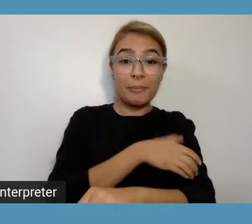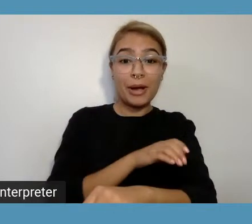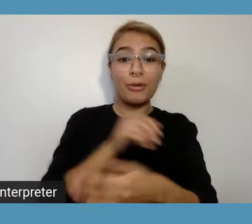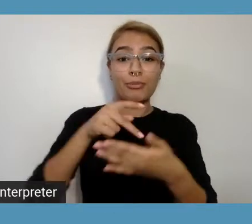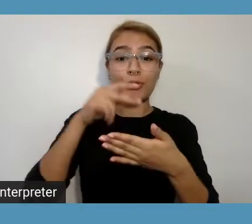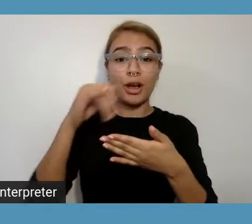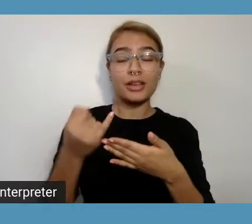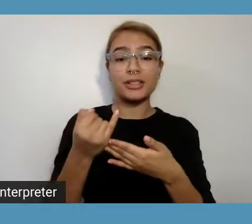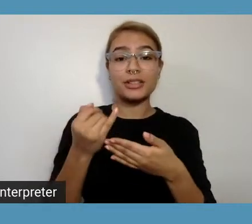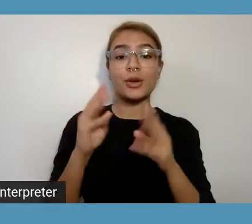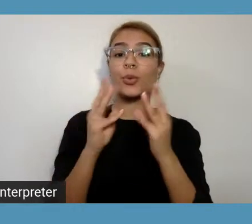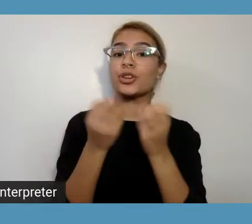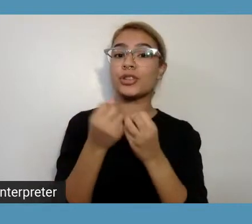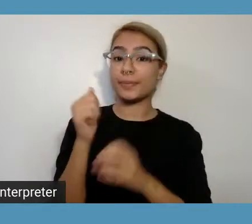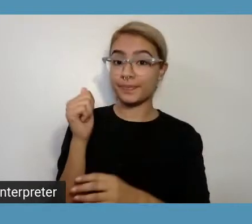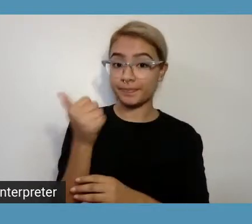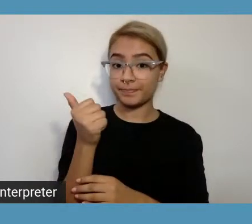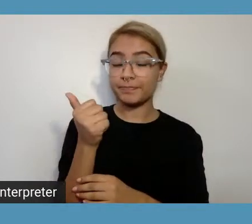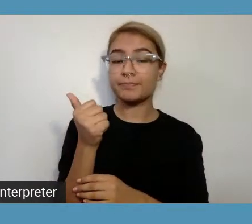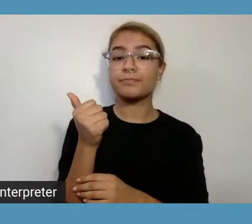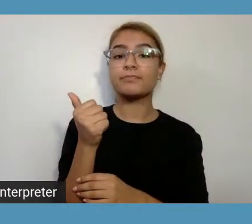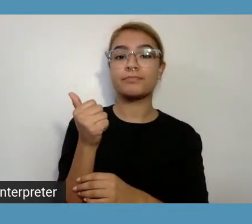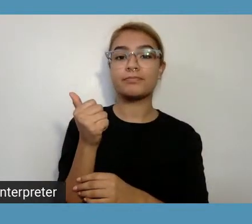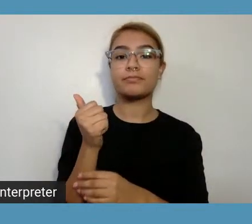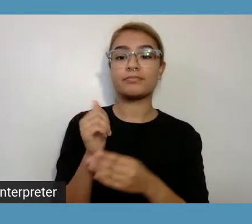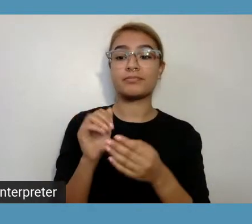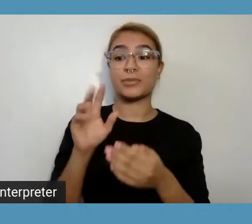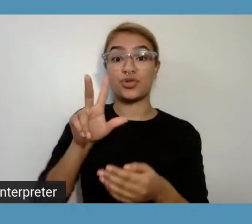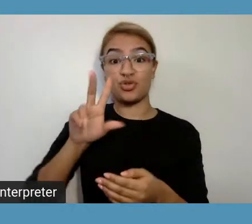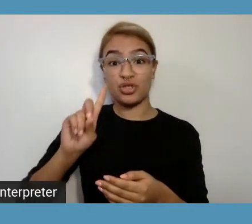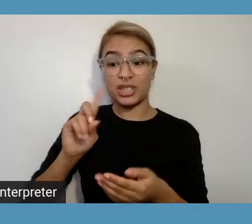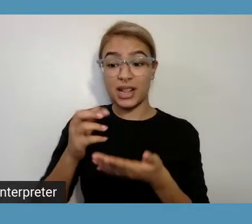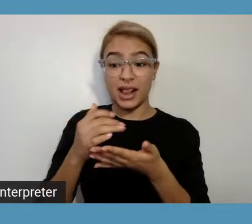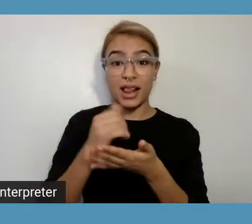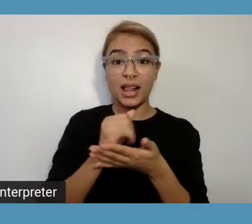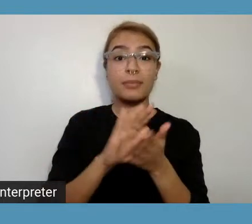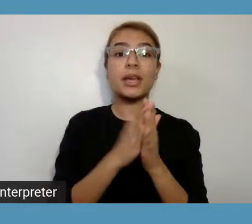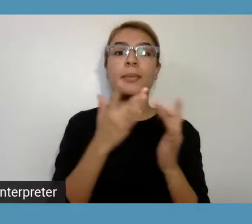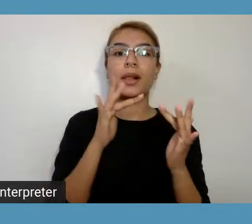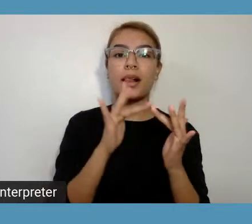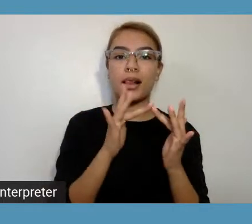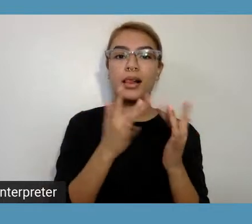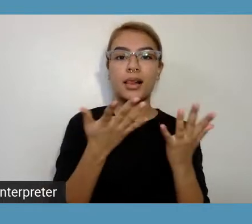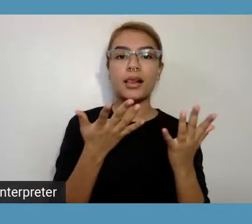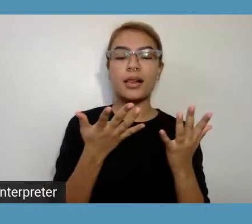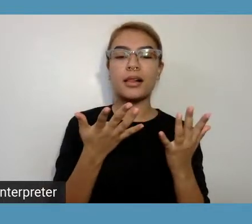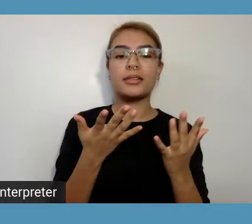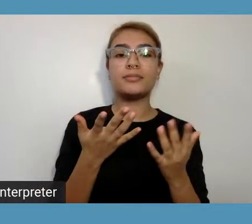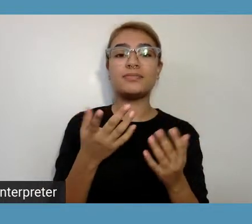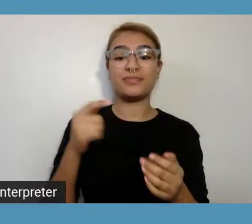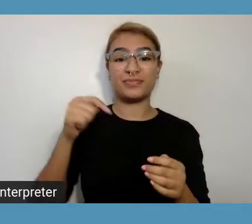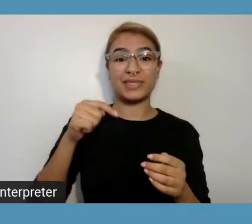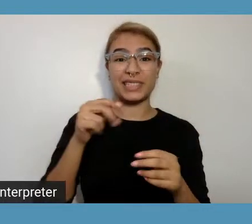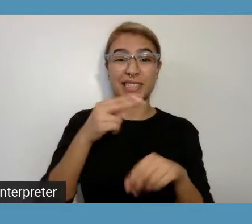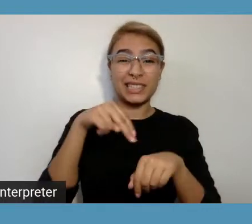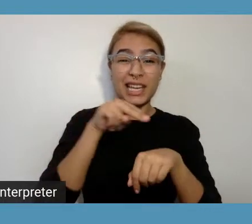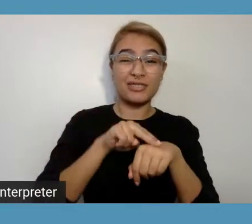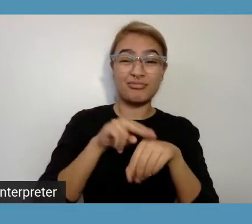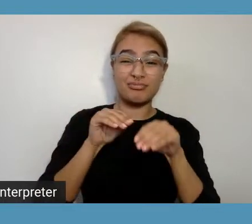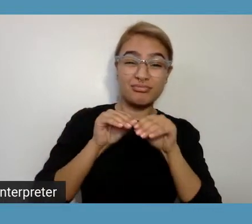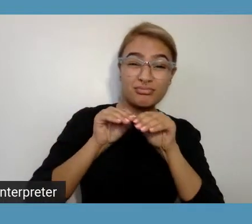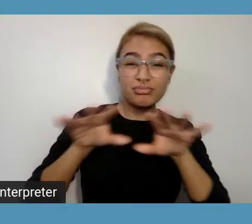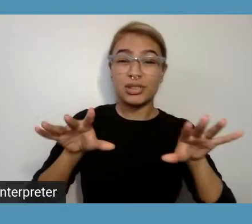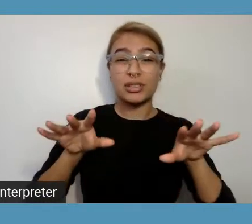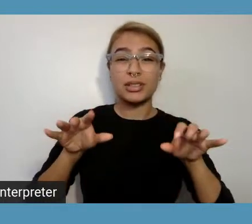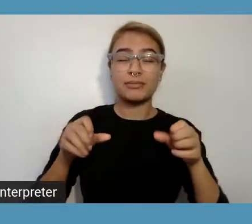on digitizing 3D collections in museums. The Digital Empowerment Project is a nationwide initiative organized by the 6